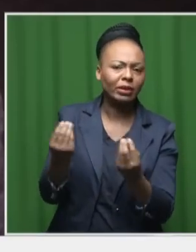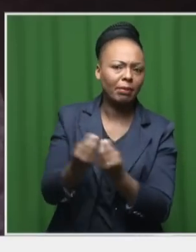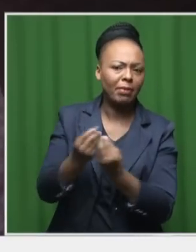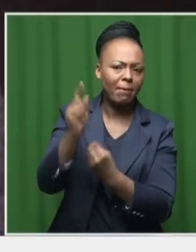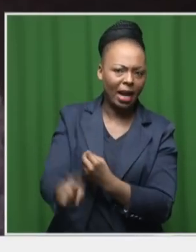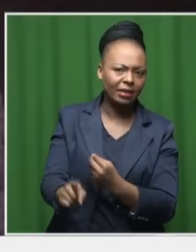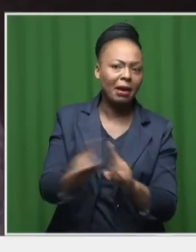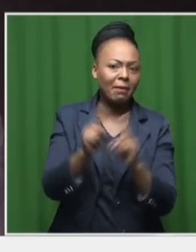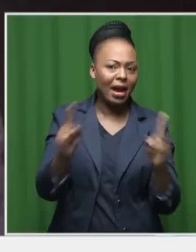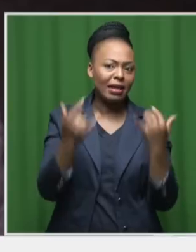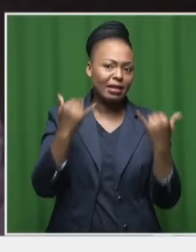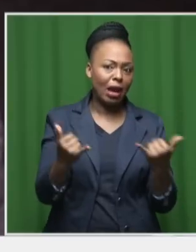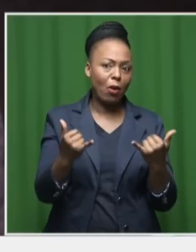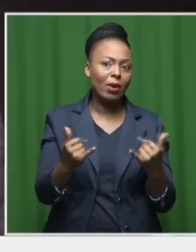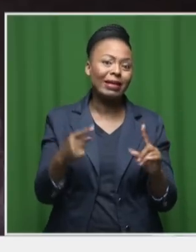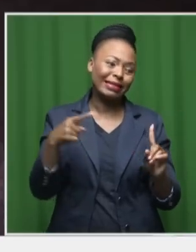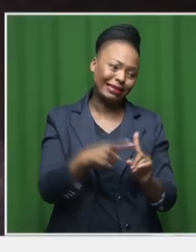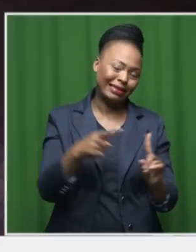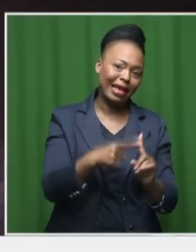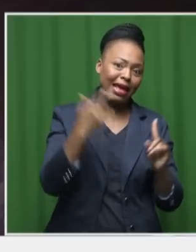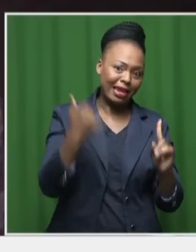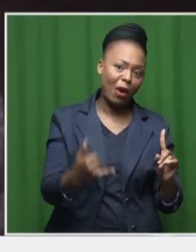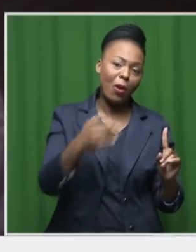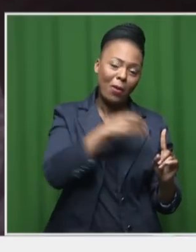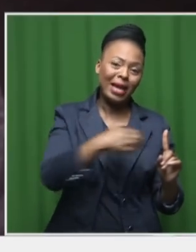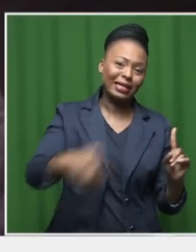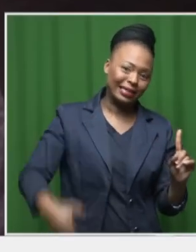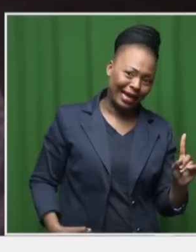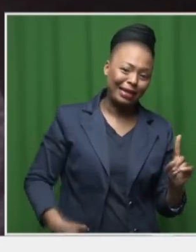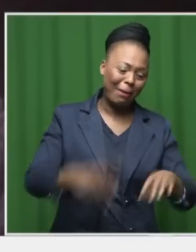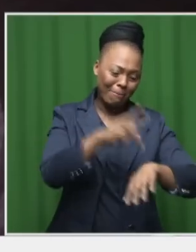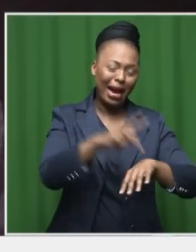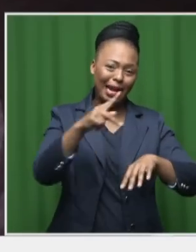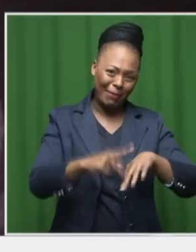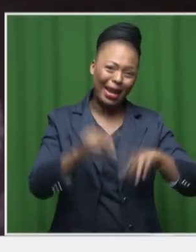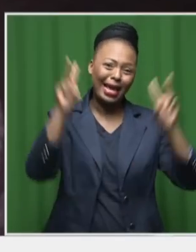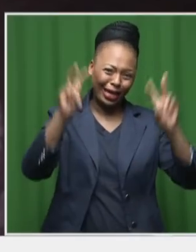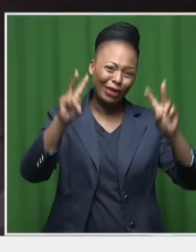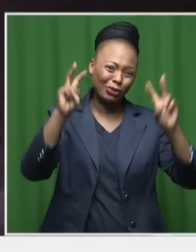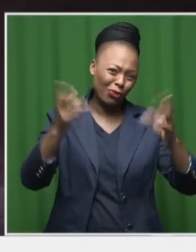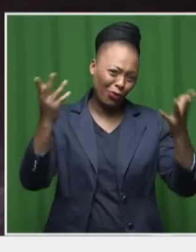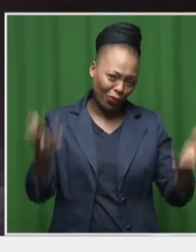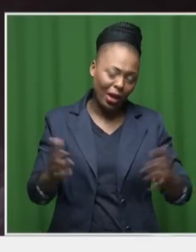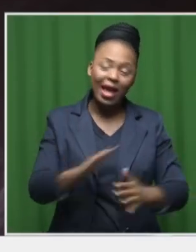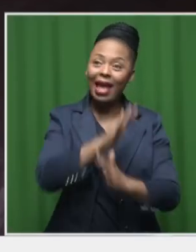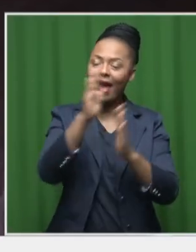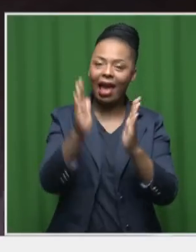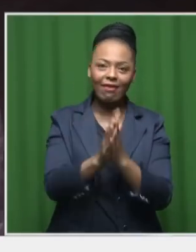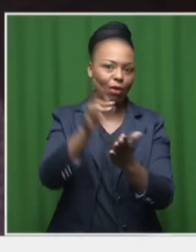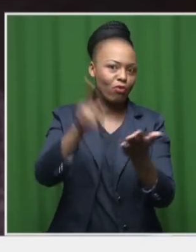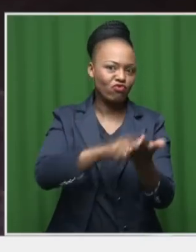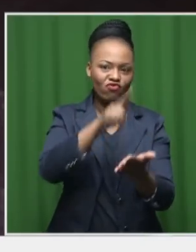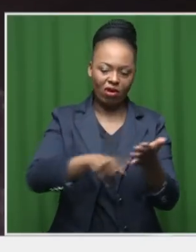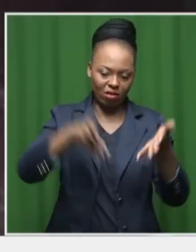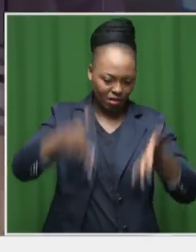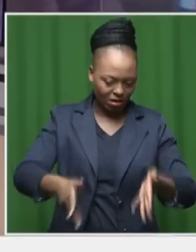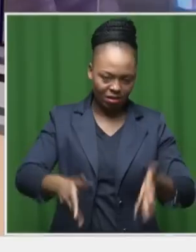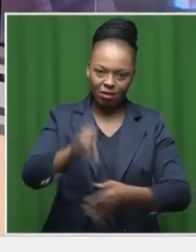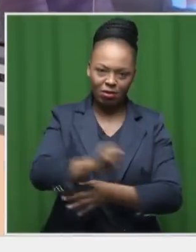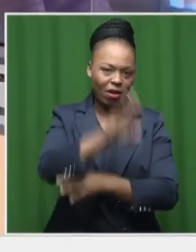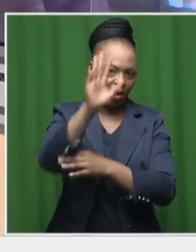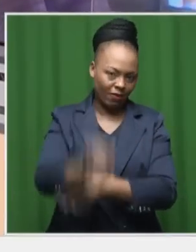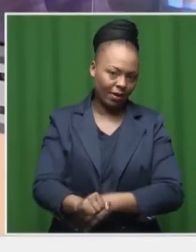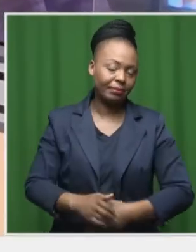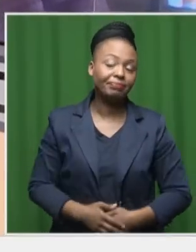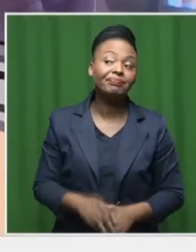the Pala issue himself. So there is everything that is wrong in the country. Mm-hmm. And that is the